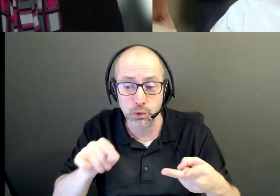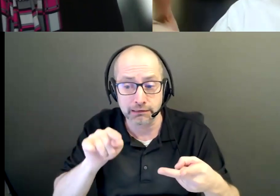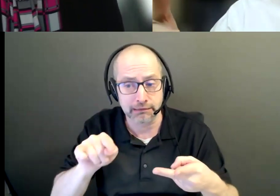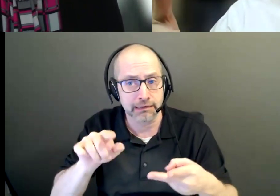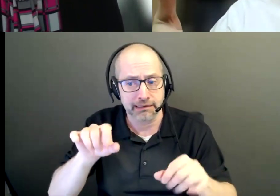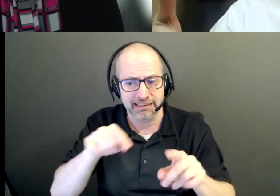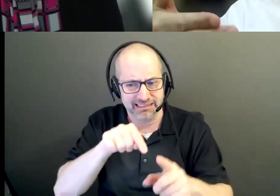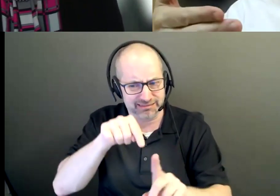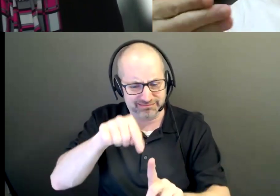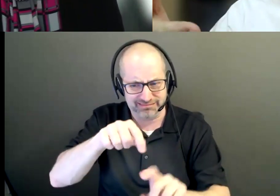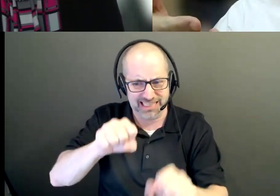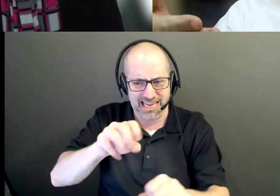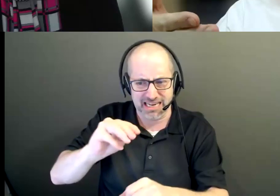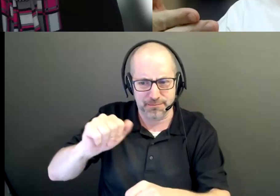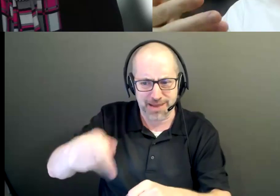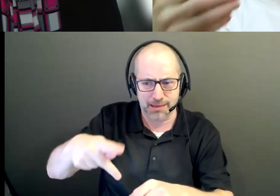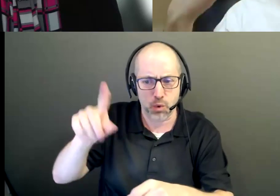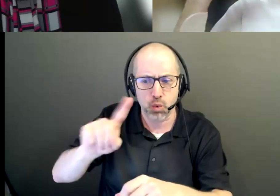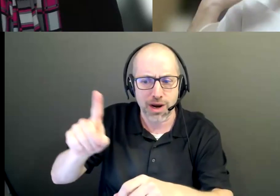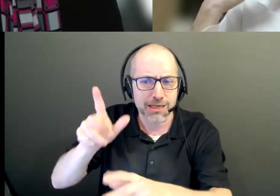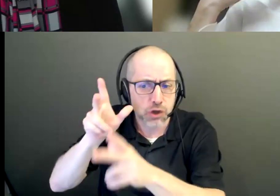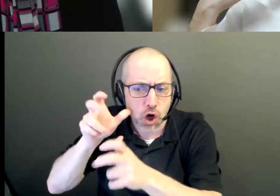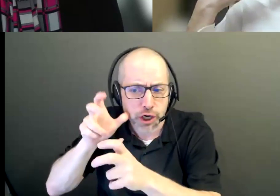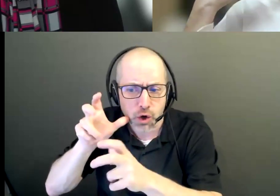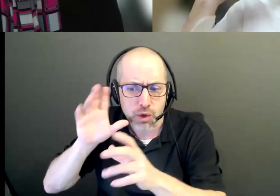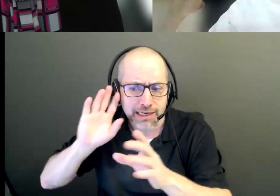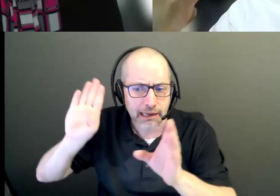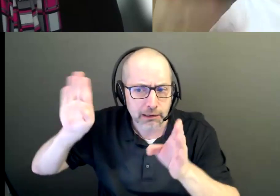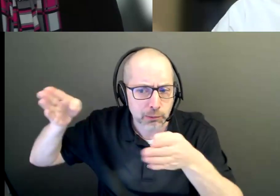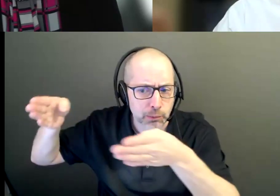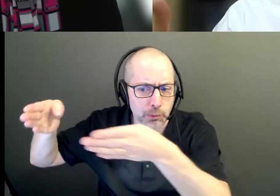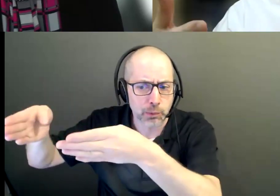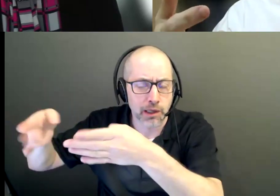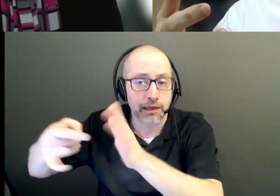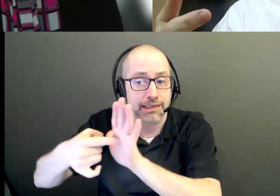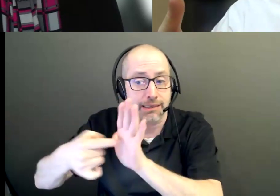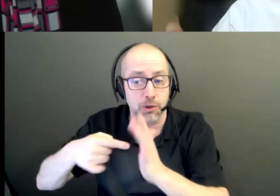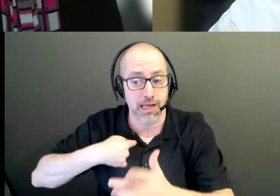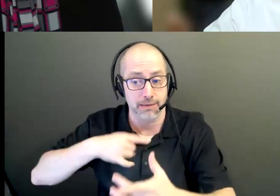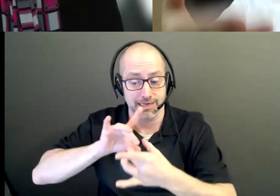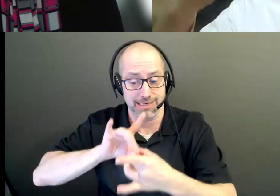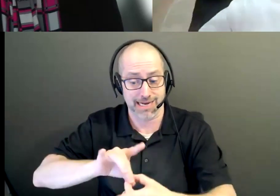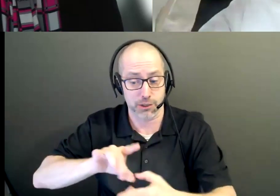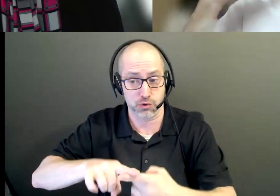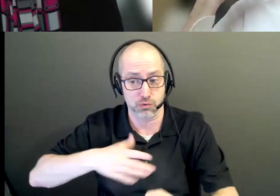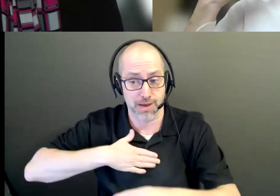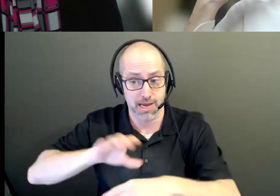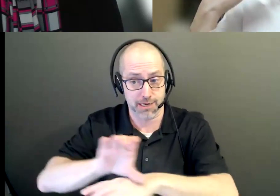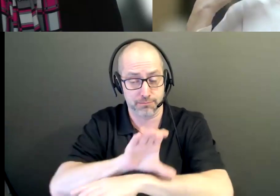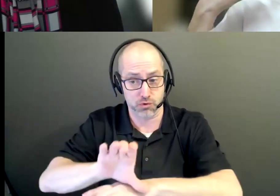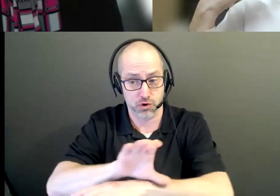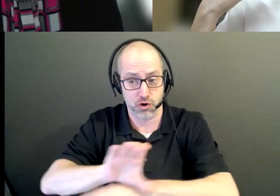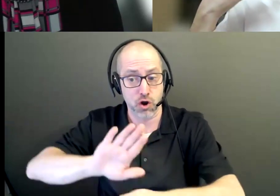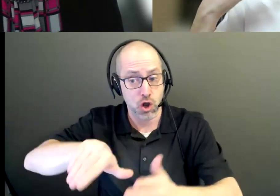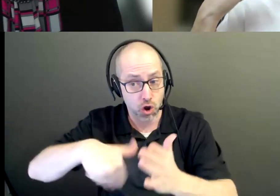with the source of the audio. So for example, I'm connected to my computer, so all the sound